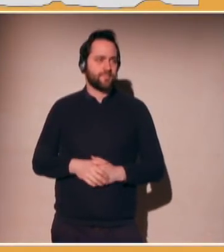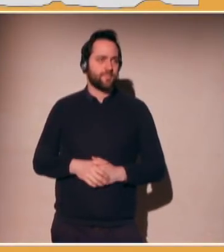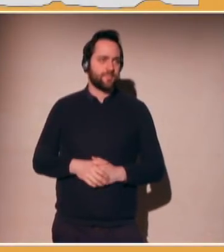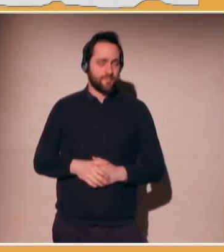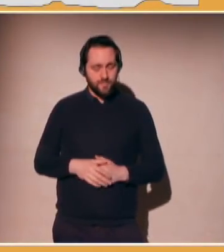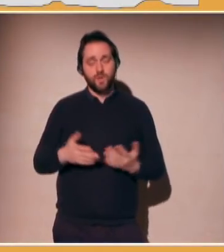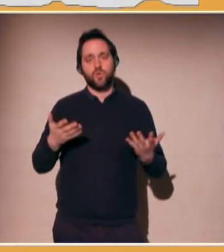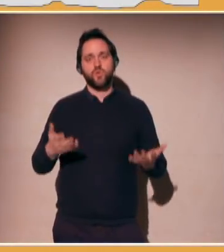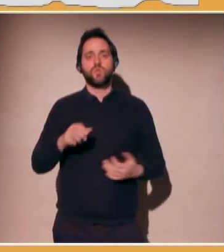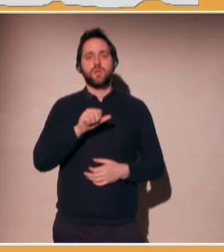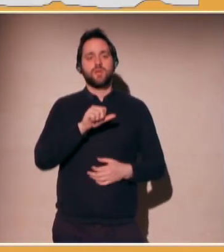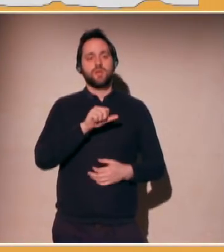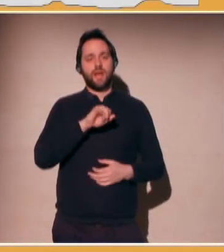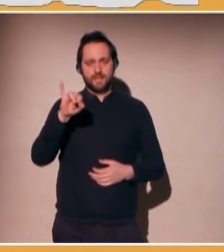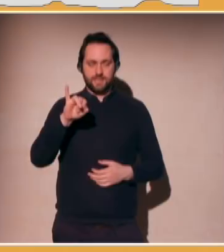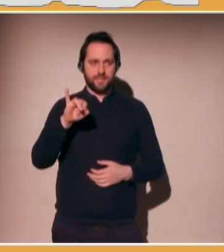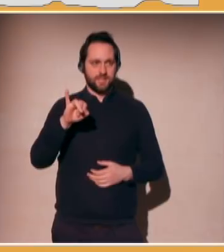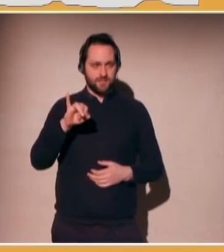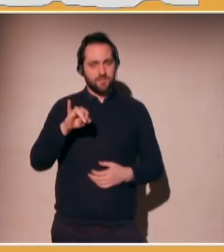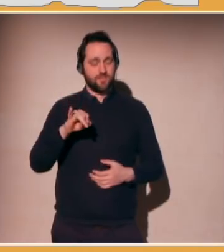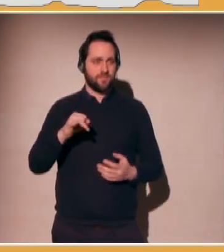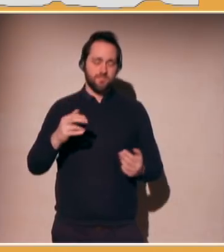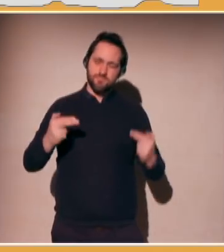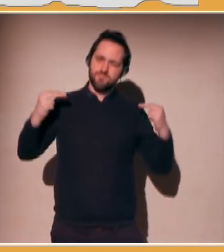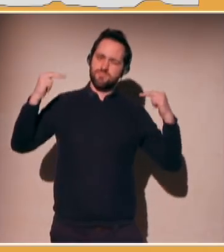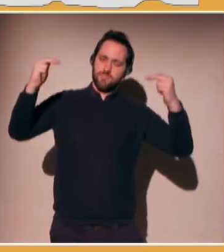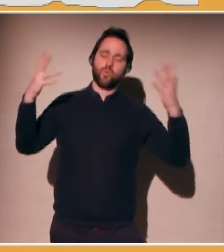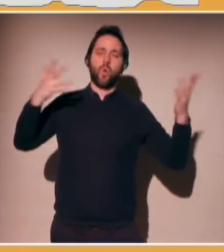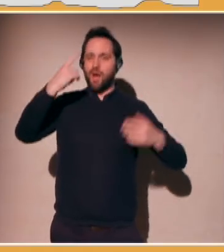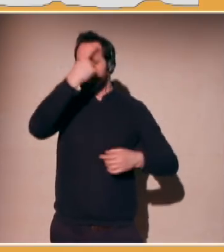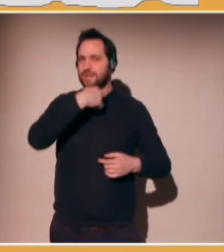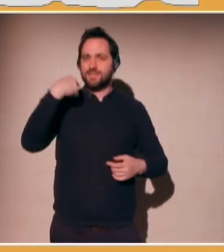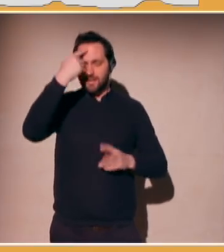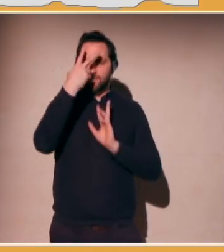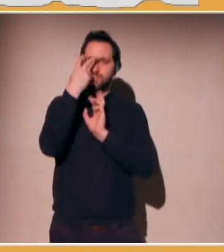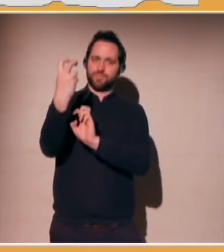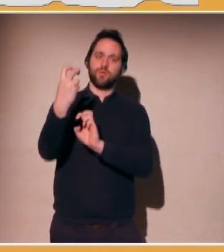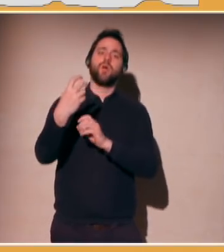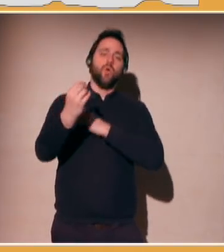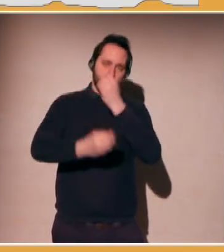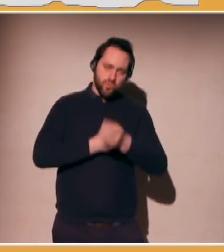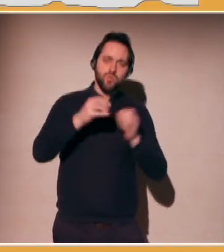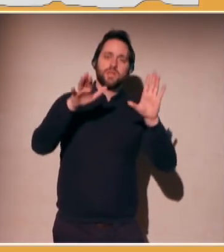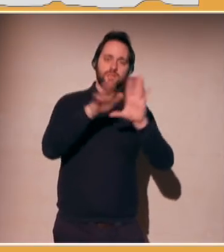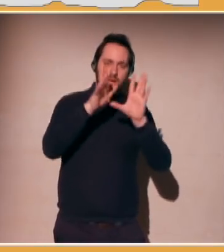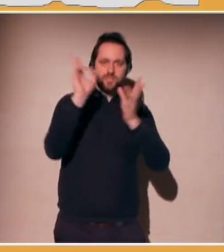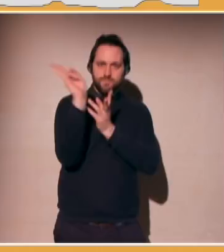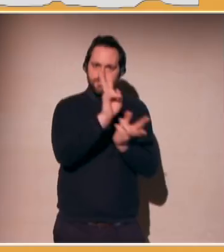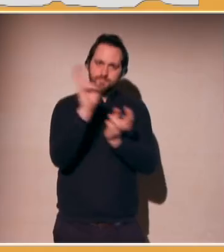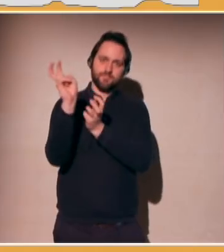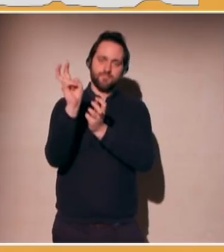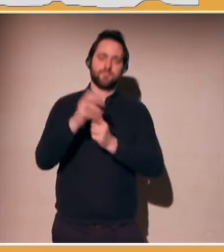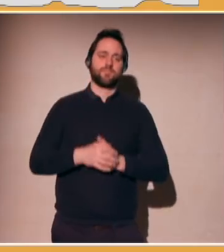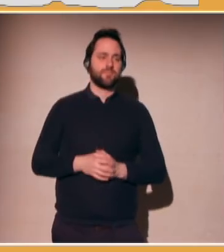an era where computers can do this so well, why is it the fact that humans have to go through the repetitive component of